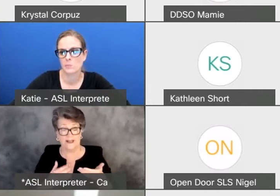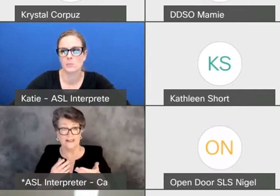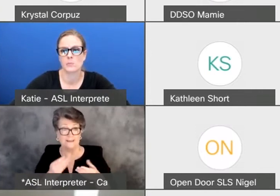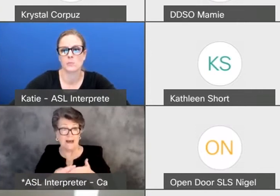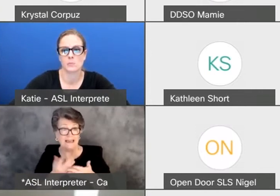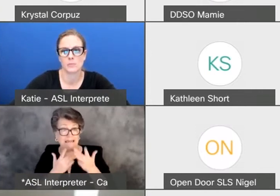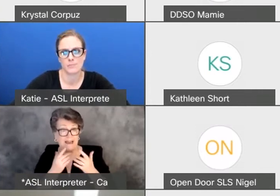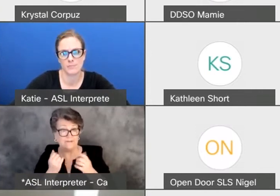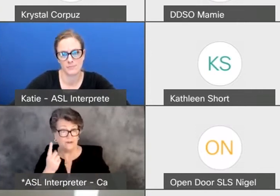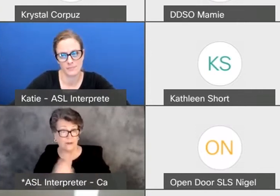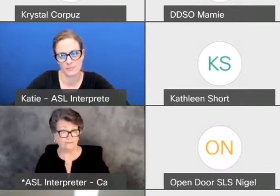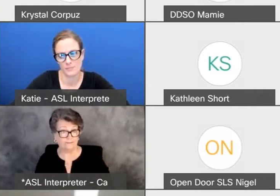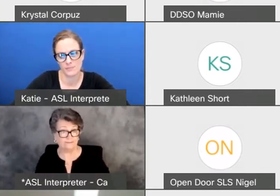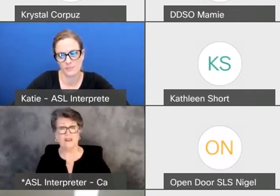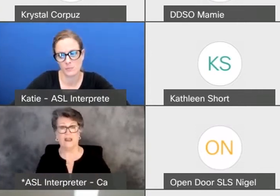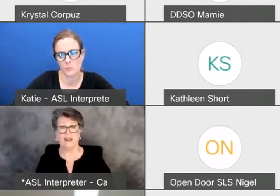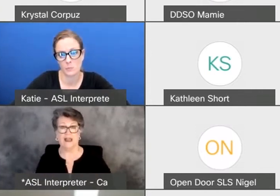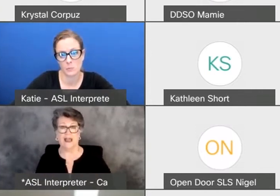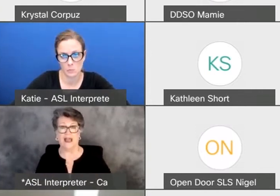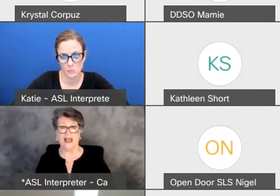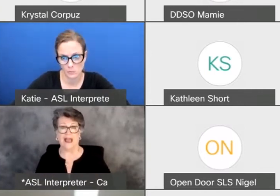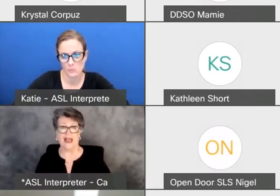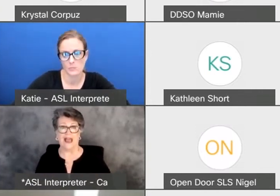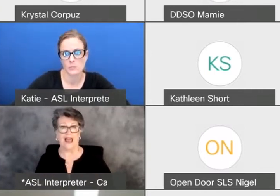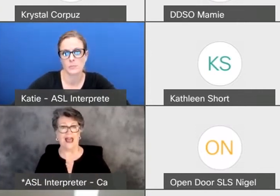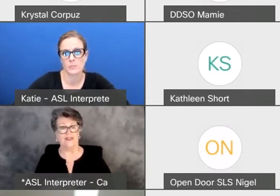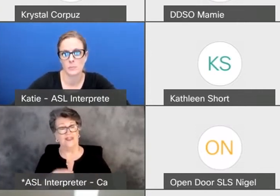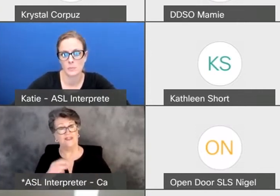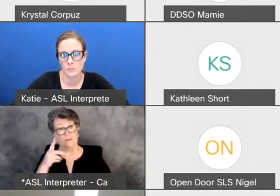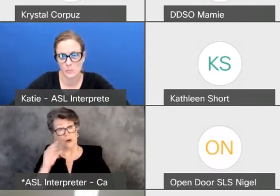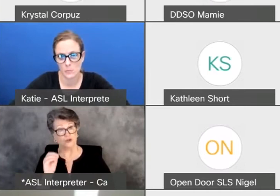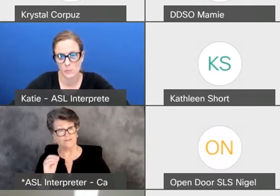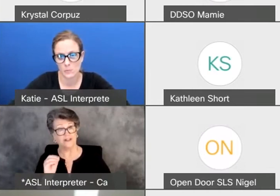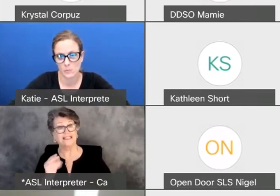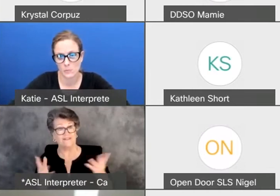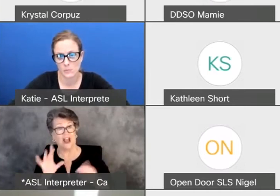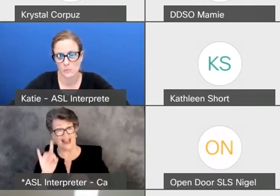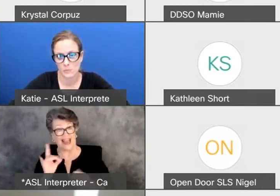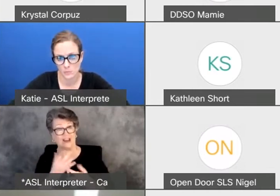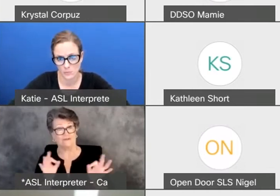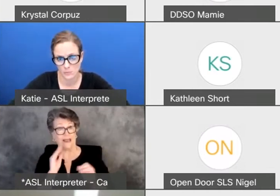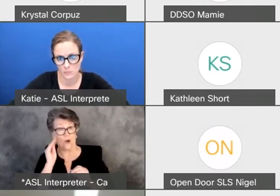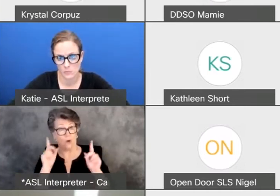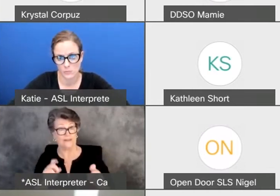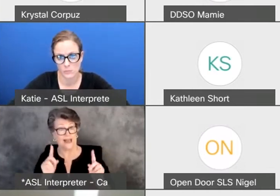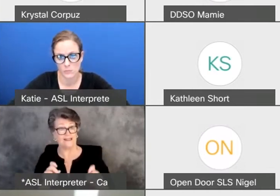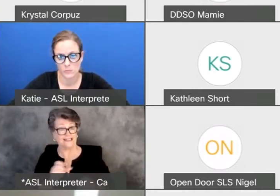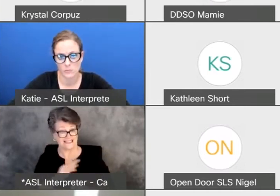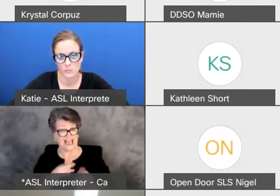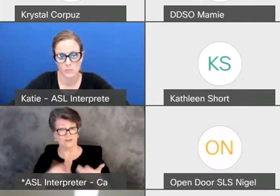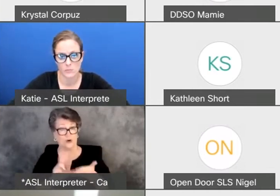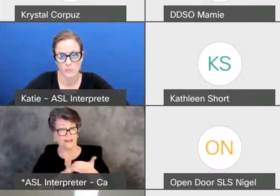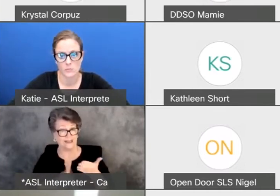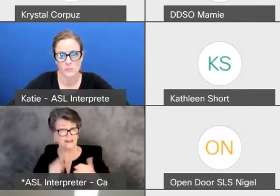everyone. And the Postal Service is giving out 8 free COVID home tests. I've heard from staff that have already put in for their requested